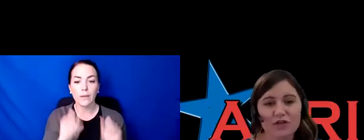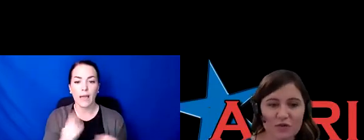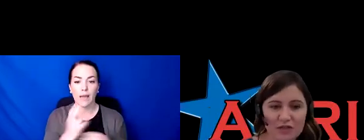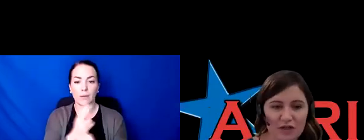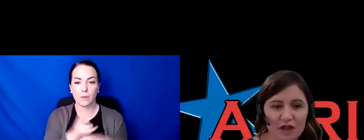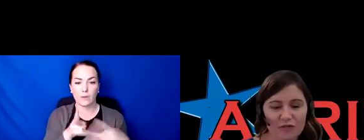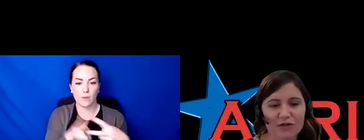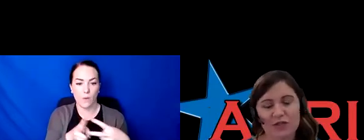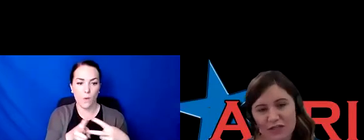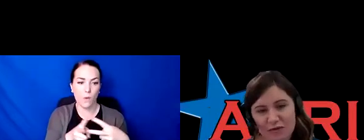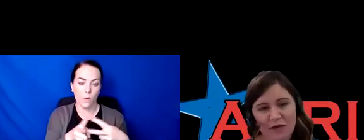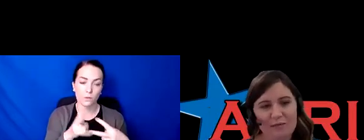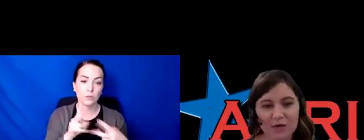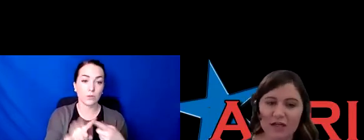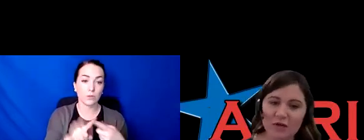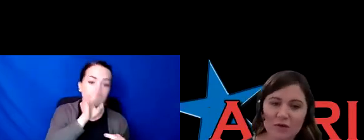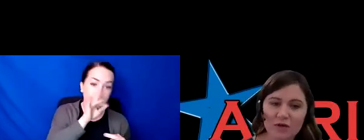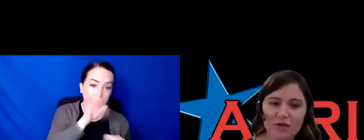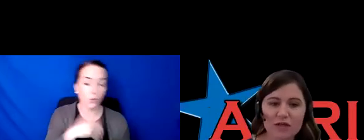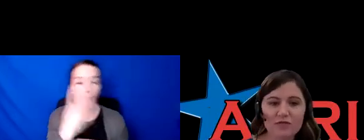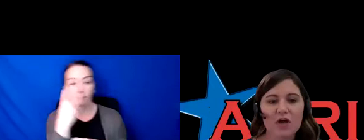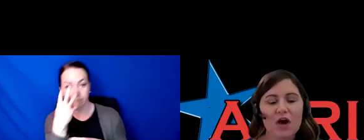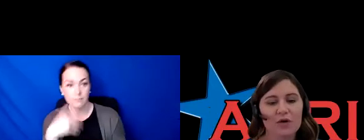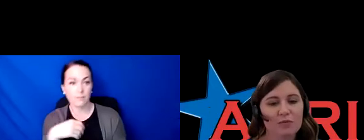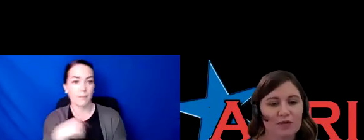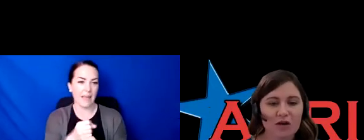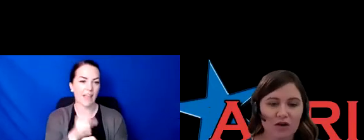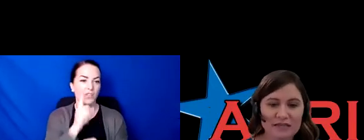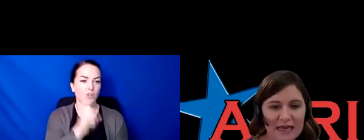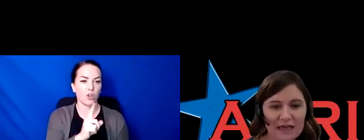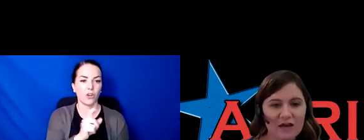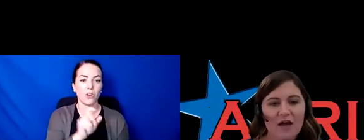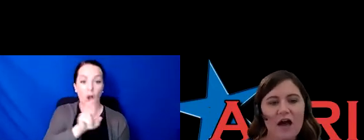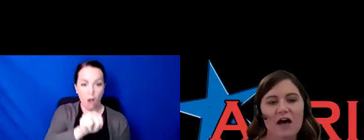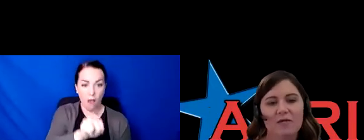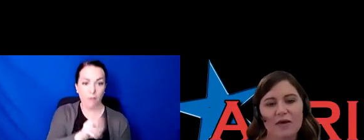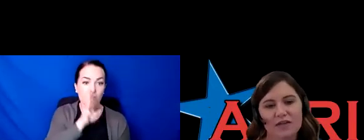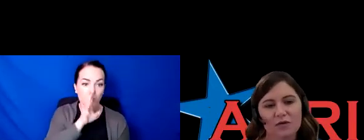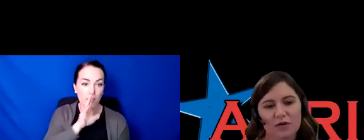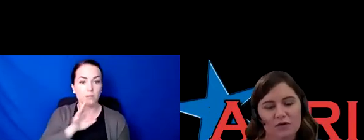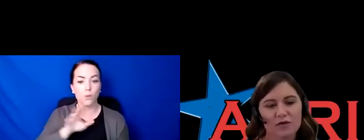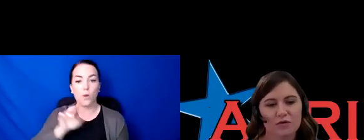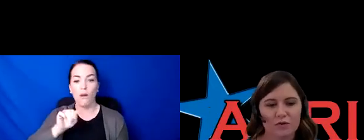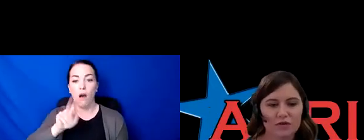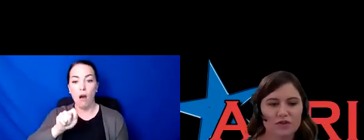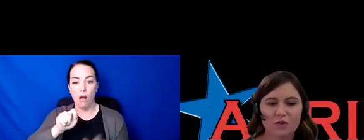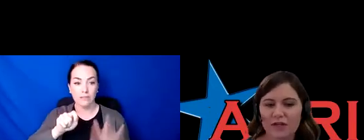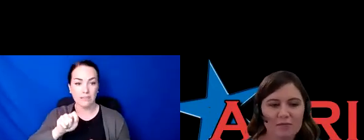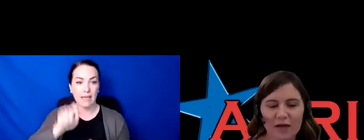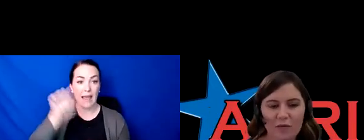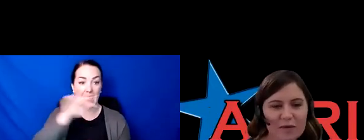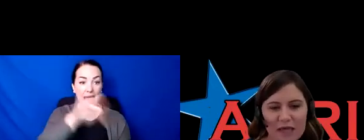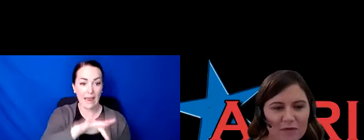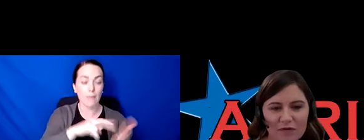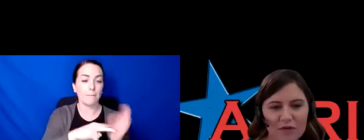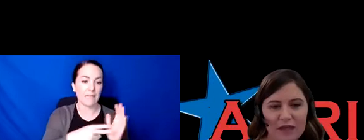can join into the conversation by muting and unmuting yourself, or you can press Alt-A. And then you can also join in